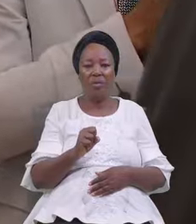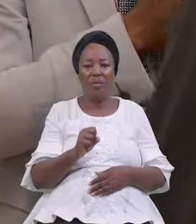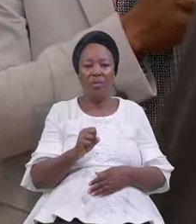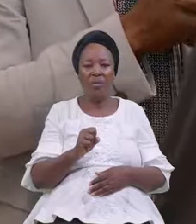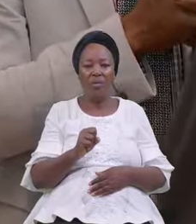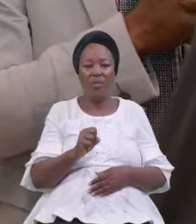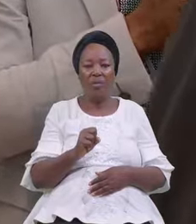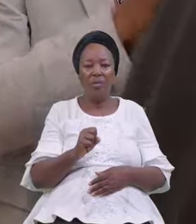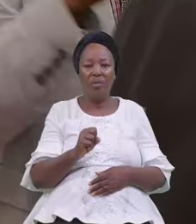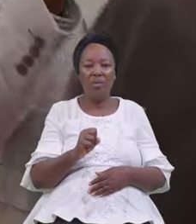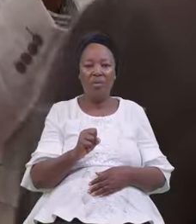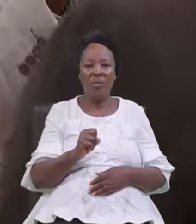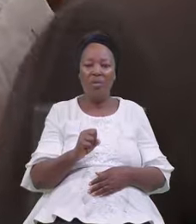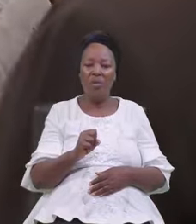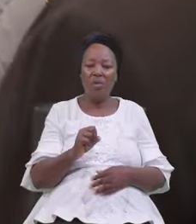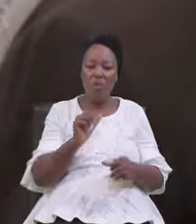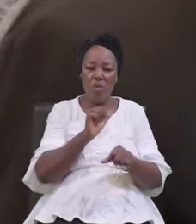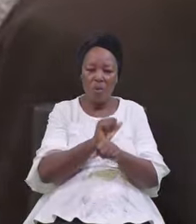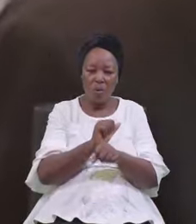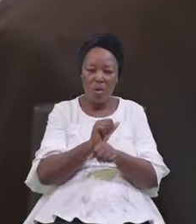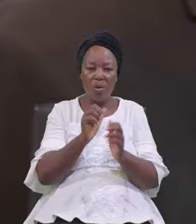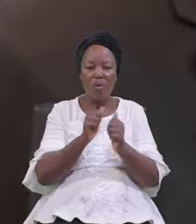Cooperation with loyalty.